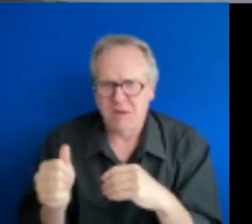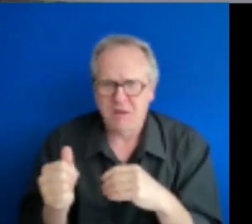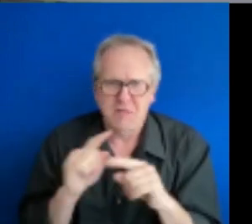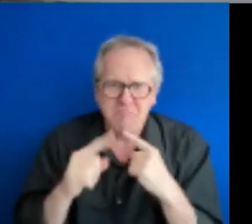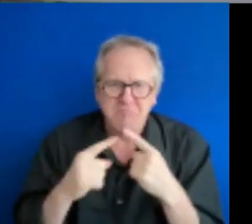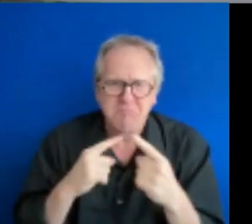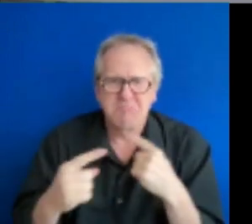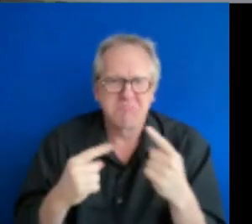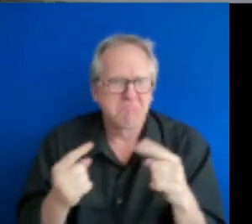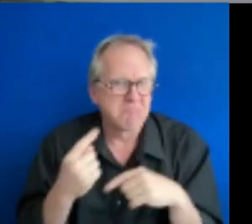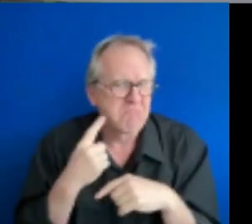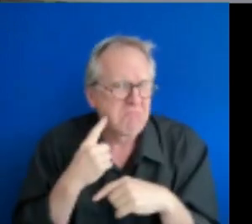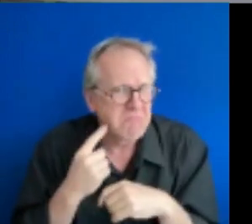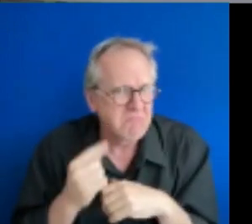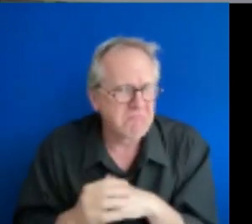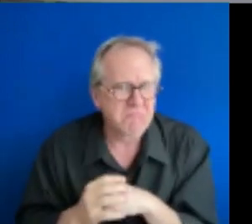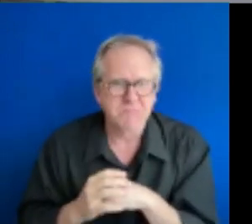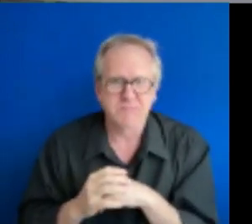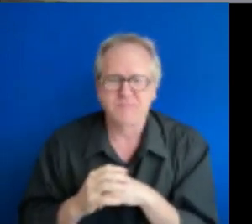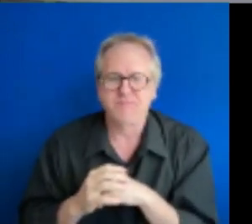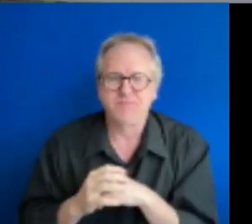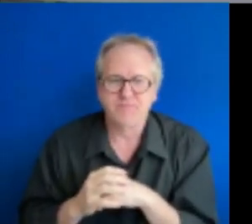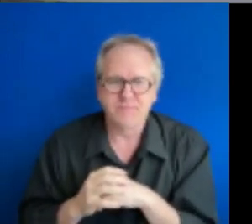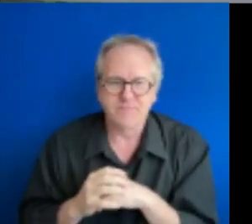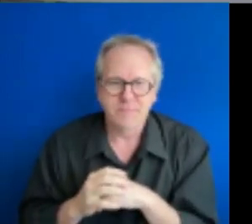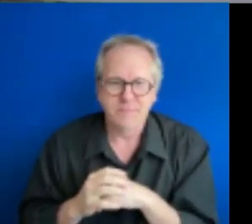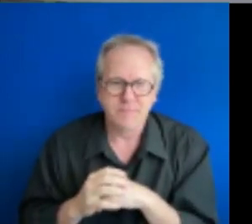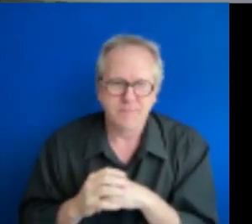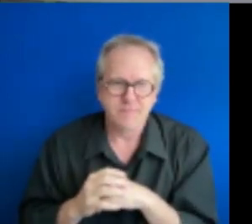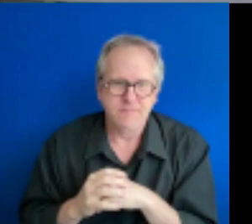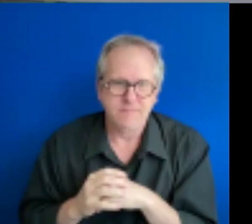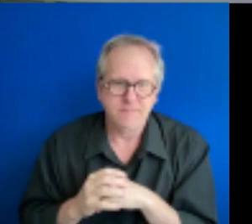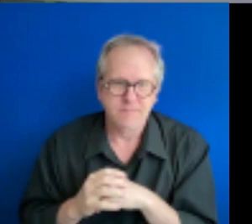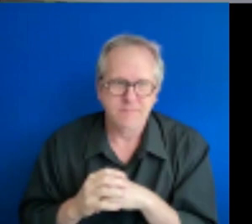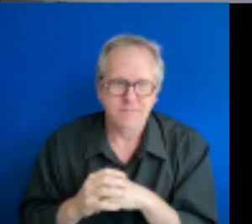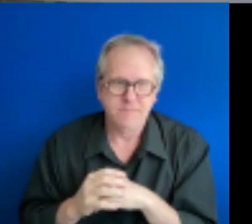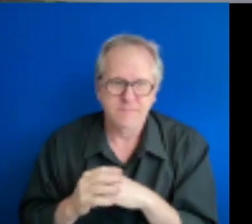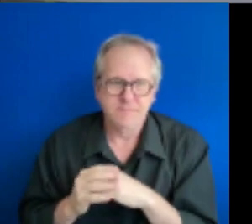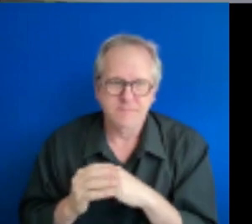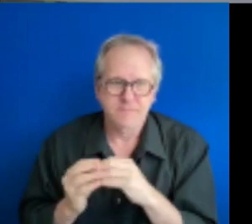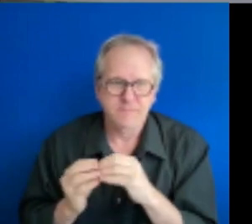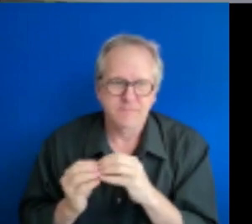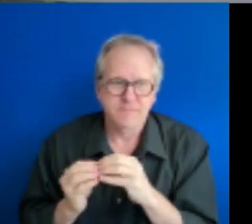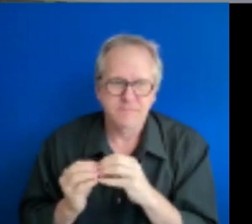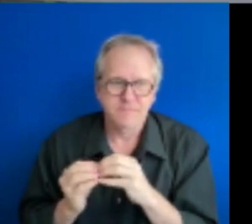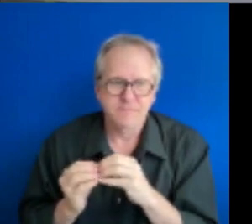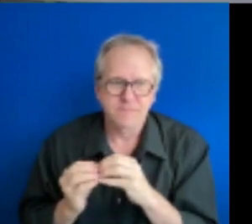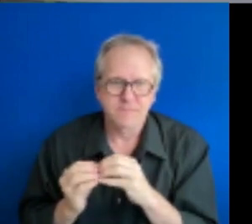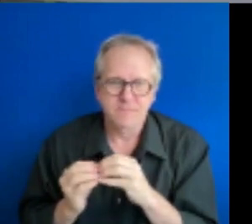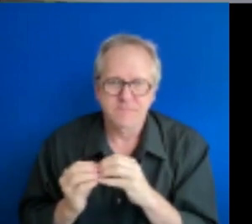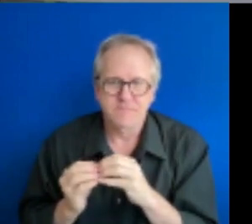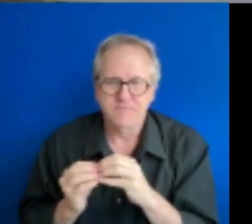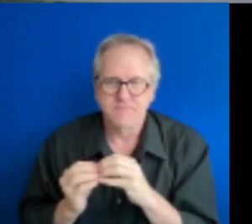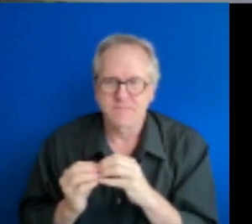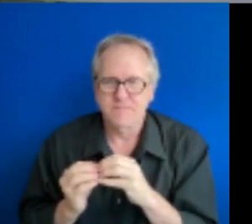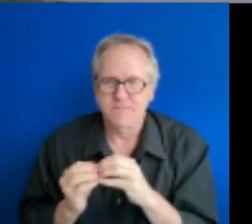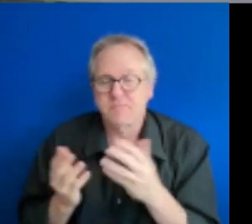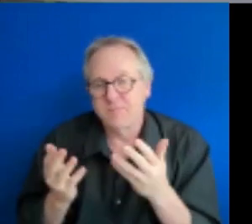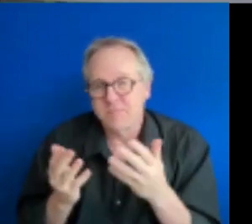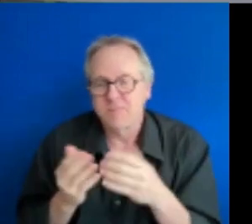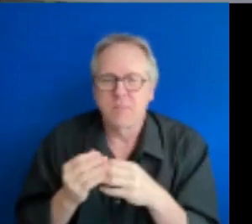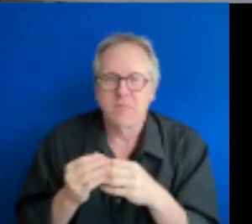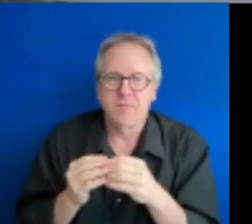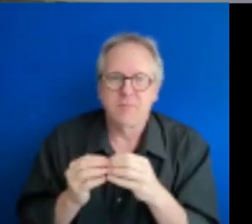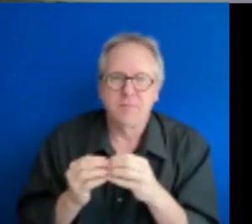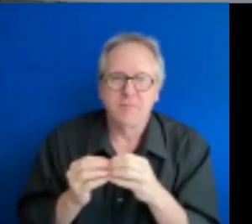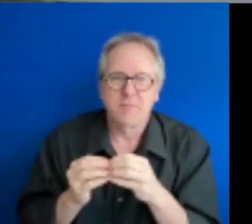And please note whether you'd like to be visible or not. And please note